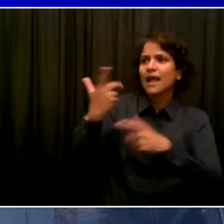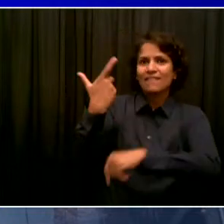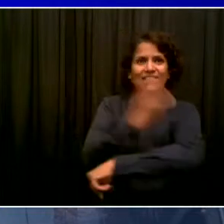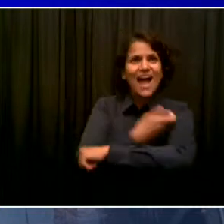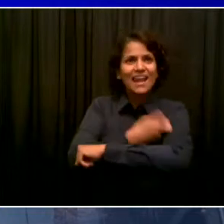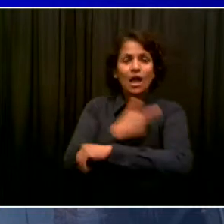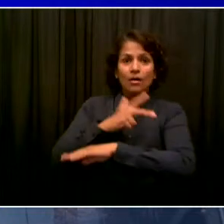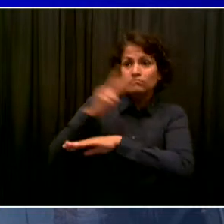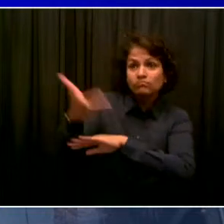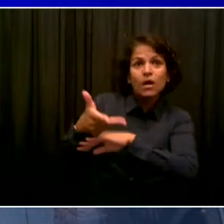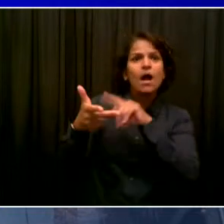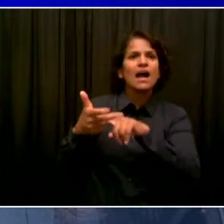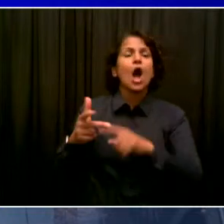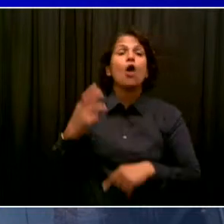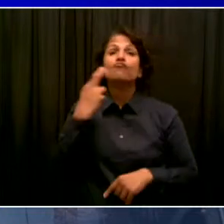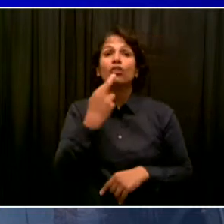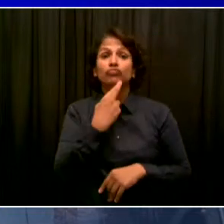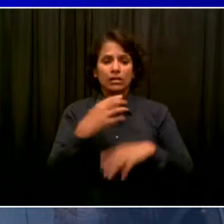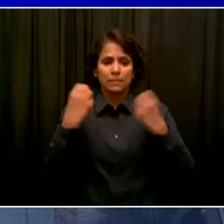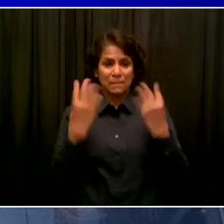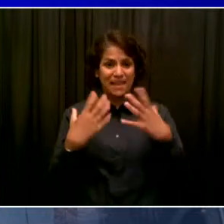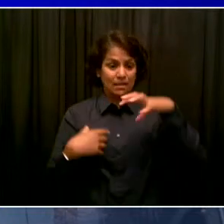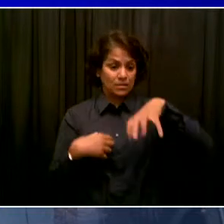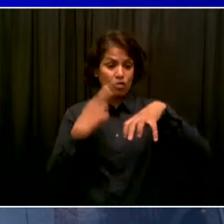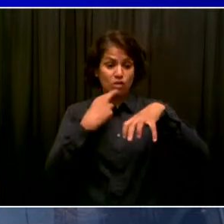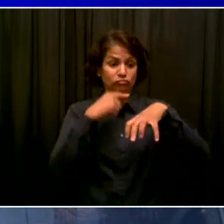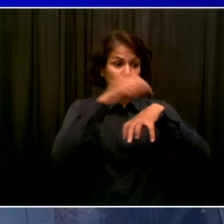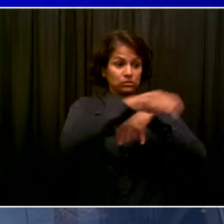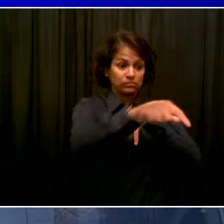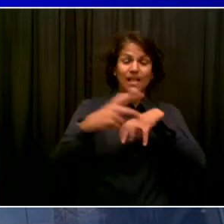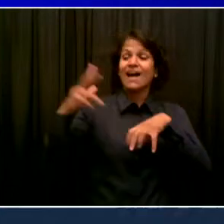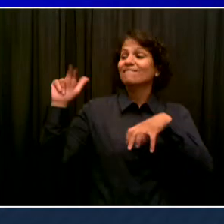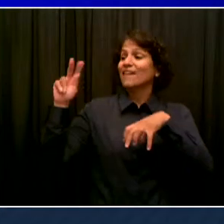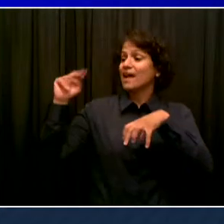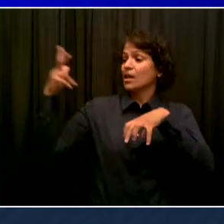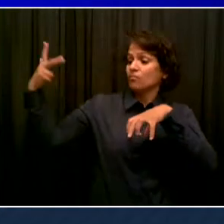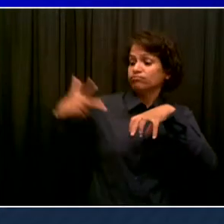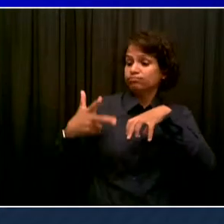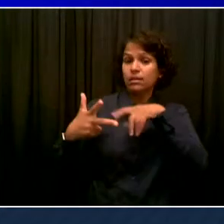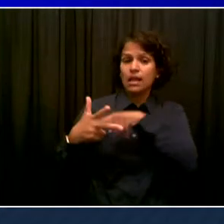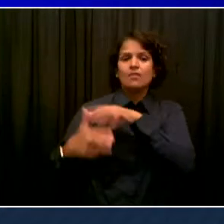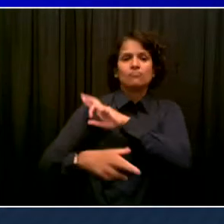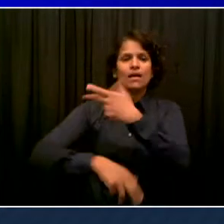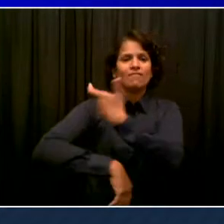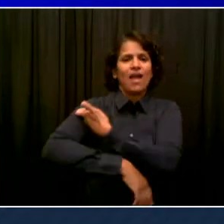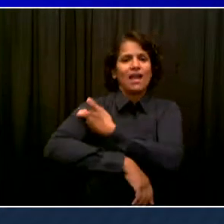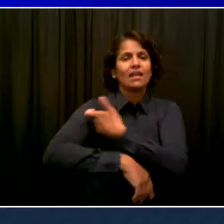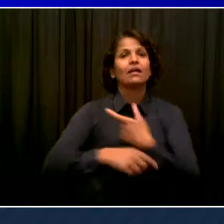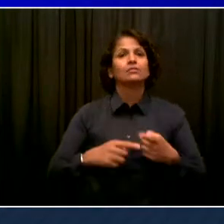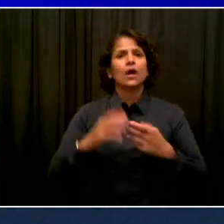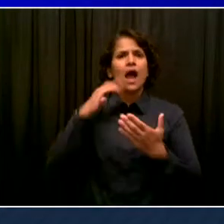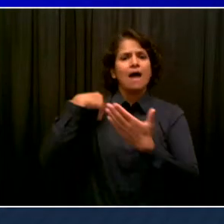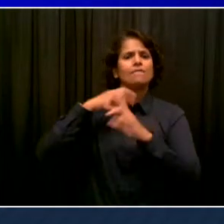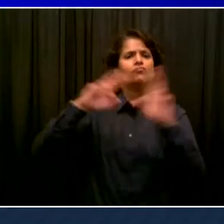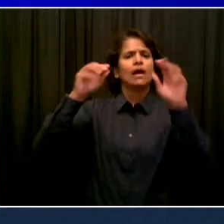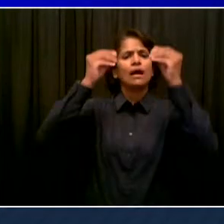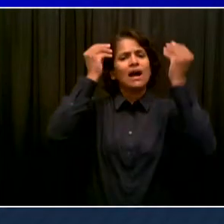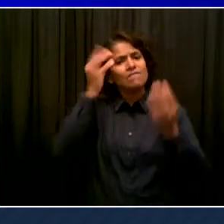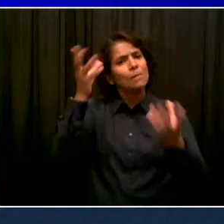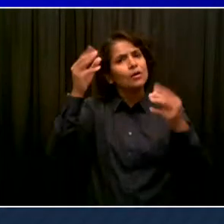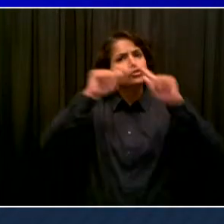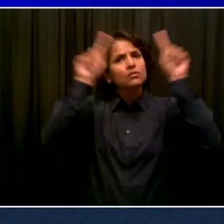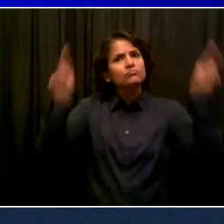screen the different locations because it's great to see so many restaurants that are part of this effort that believe